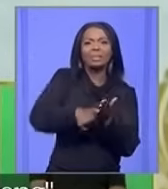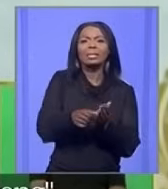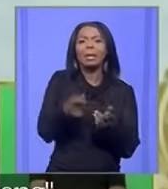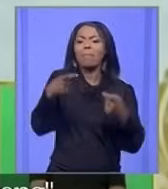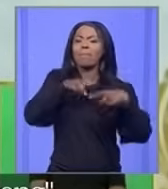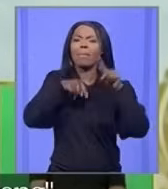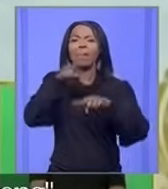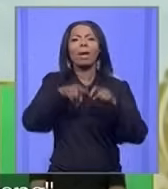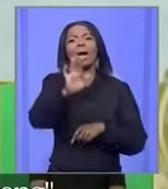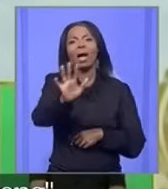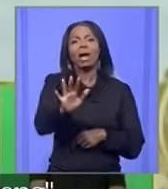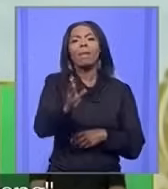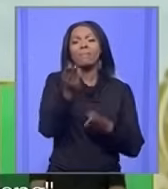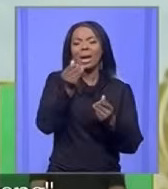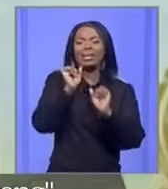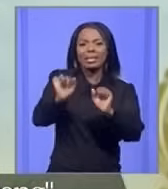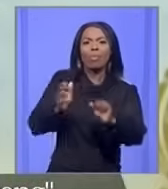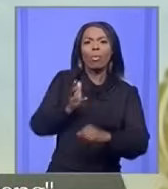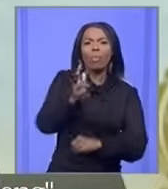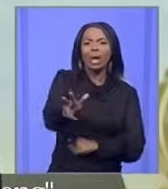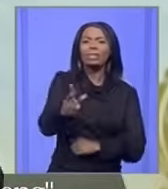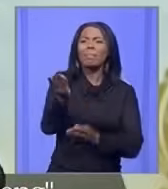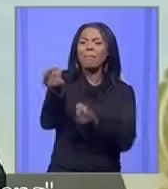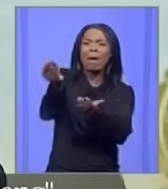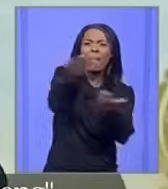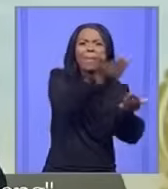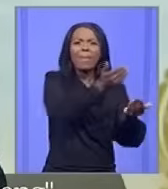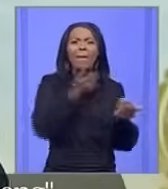abantu. Niyeke uthatha imali ze-pensions,